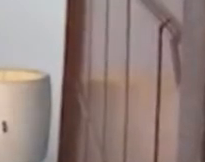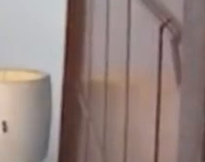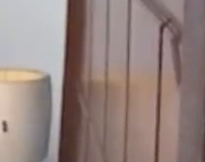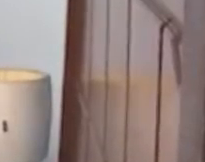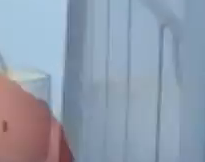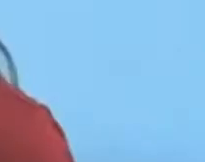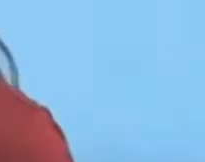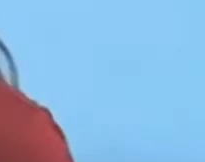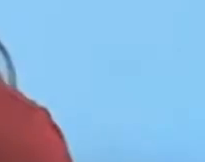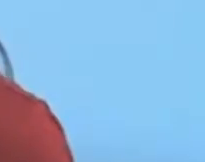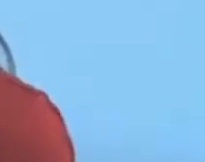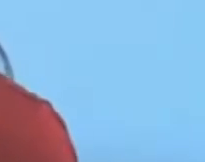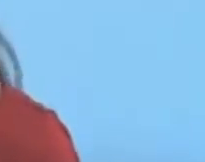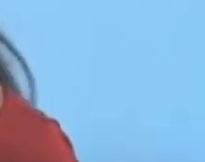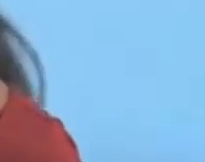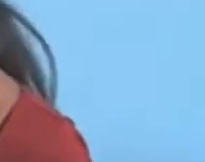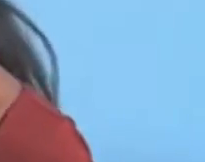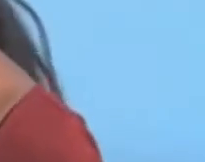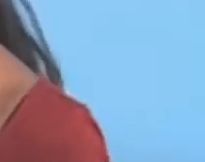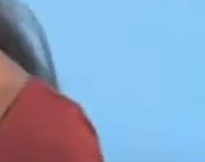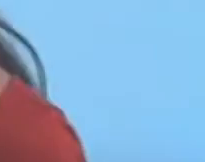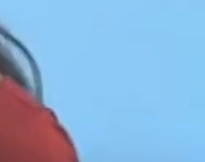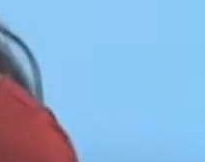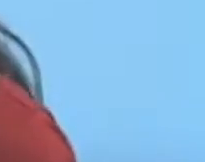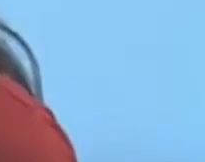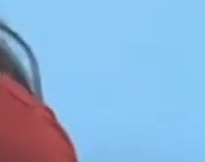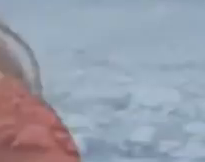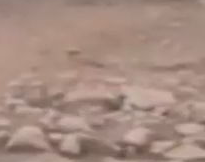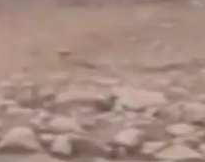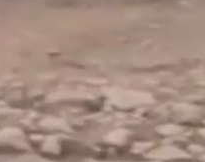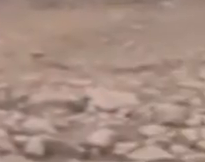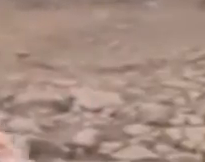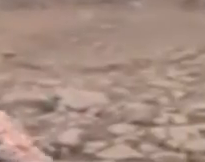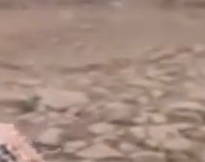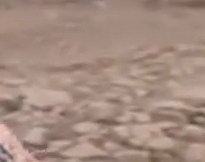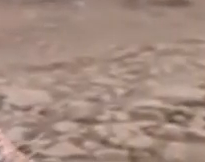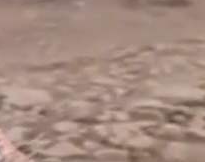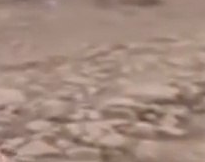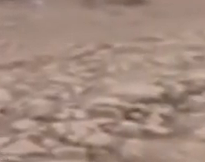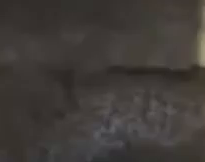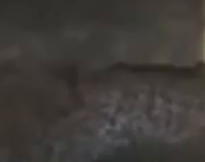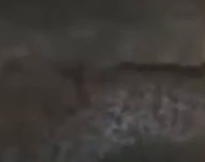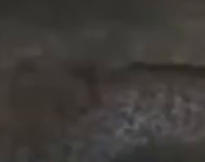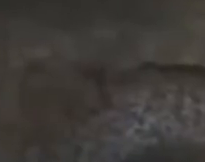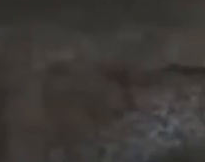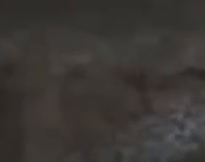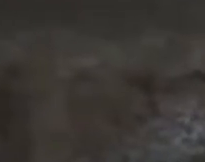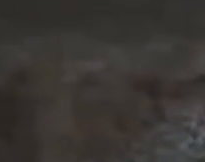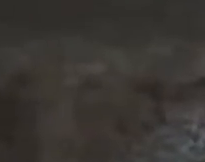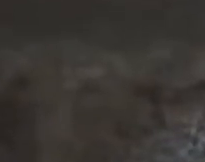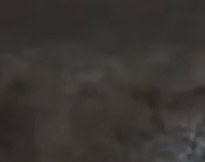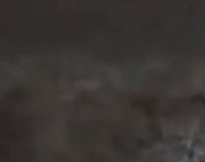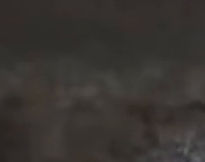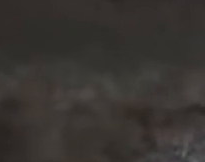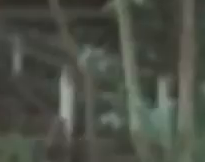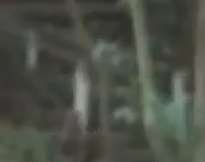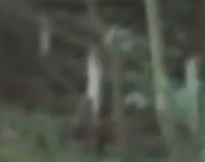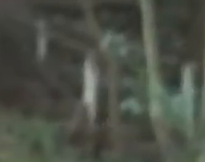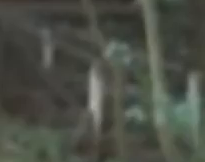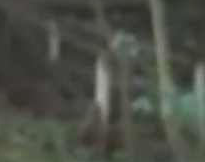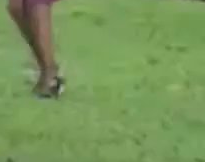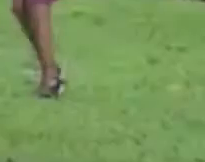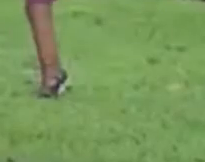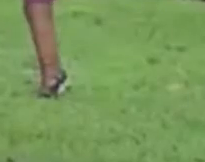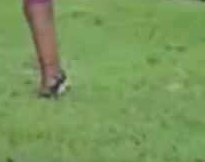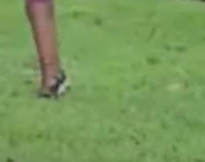while your ex is literally kicking me out of my own house? Welcome to this year's Slimming is Possible competition. The first task